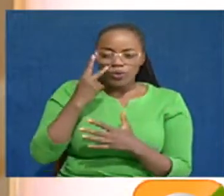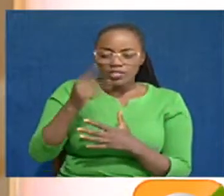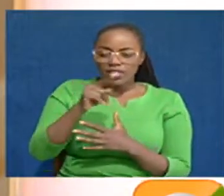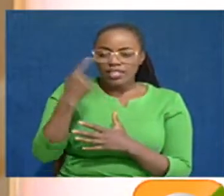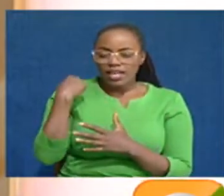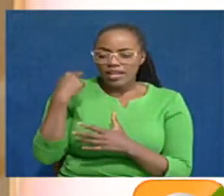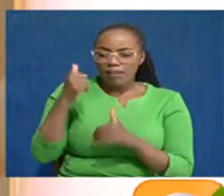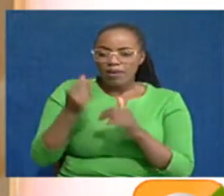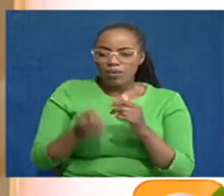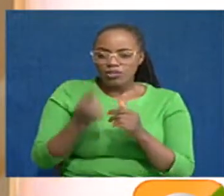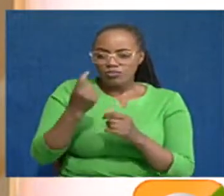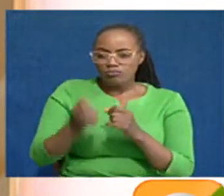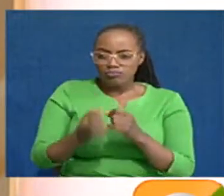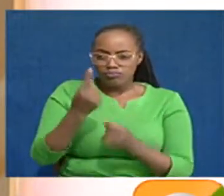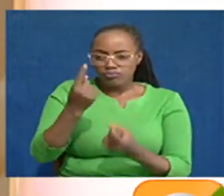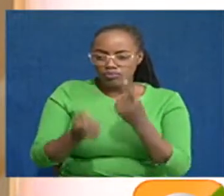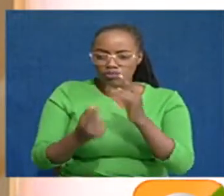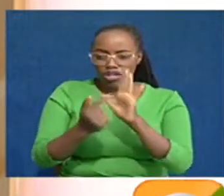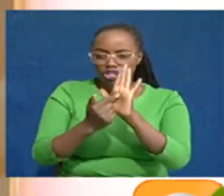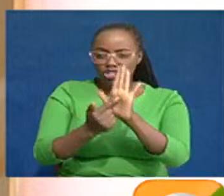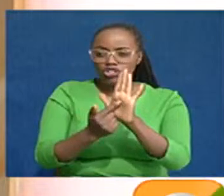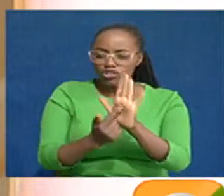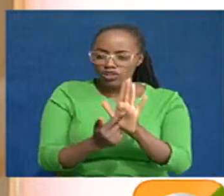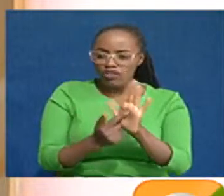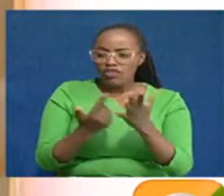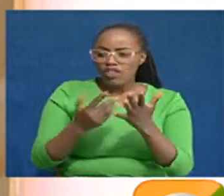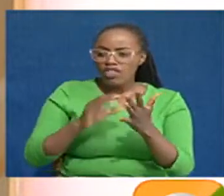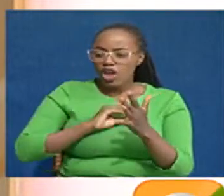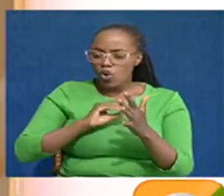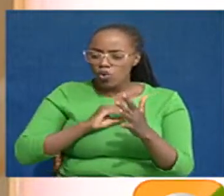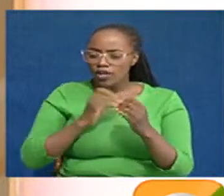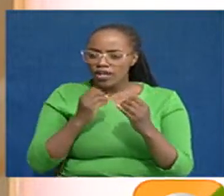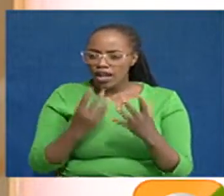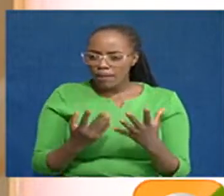numbers that are showing all that is falling,